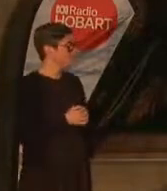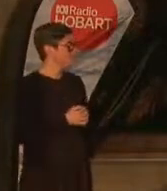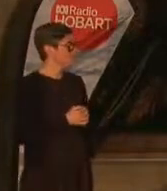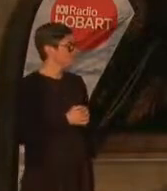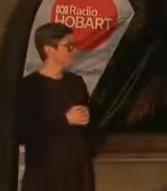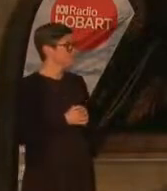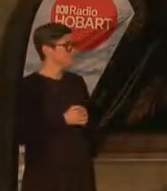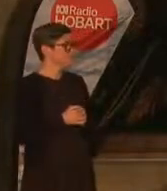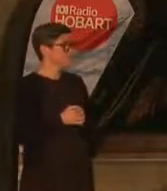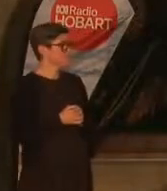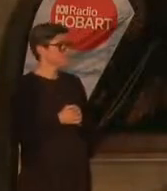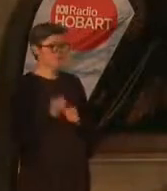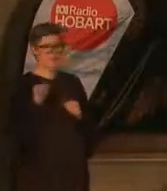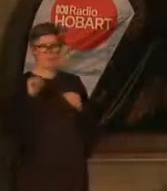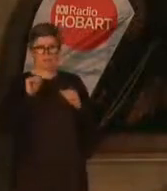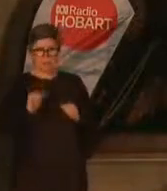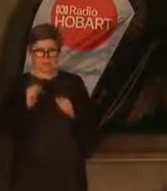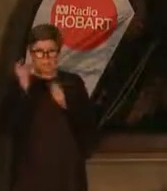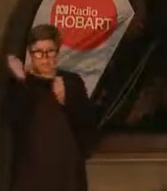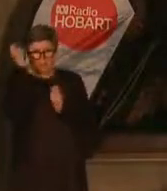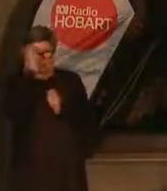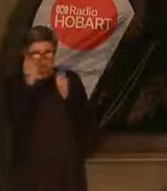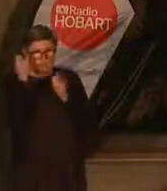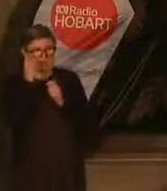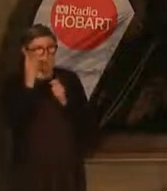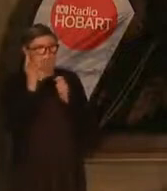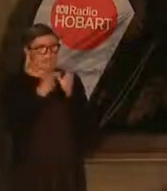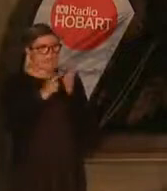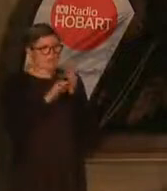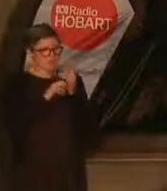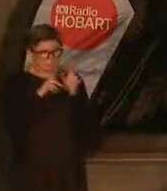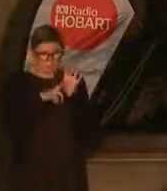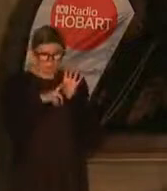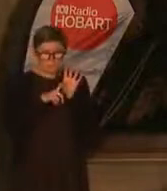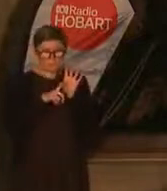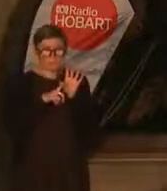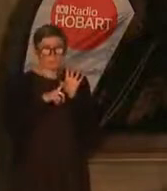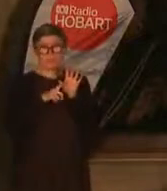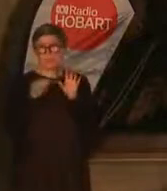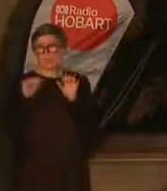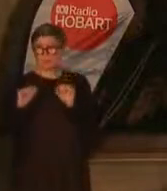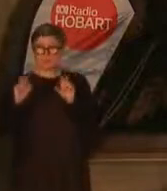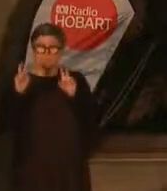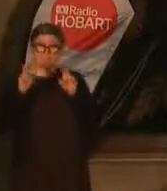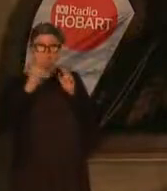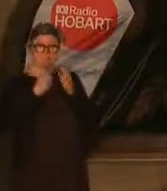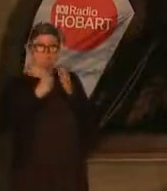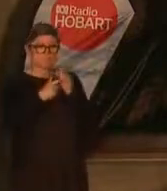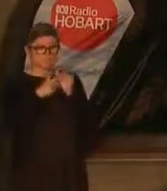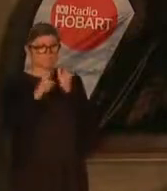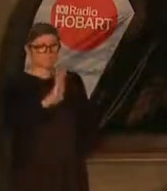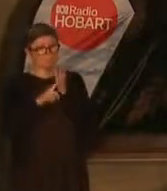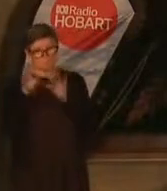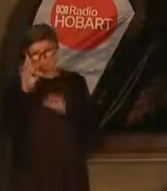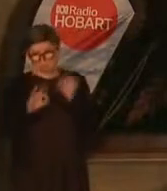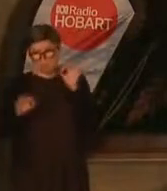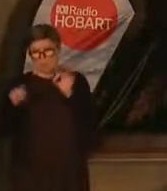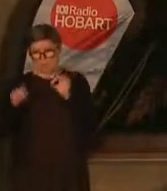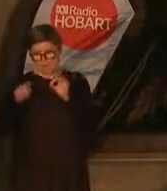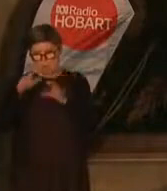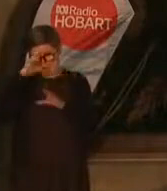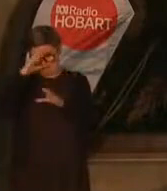the development of evolutionary anthropology and social, racial science that really drove